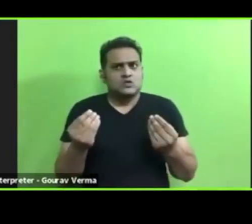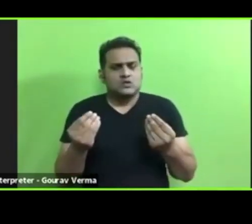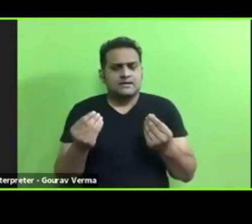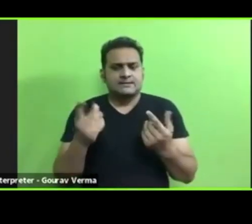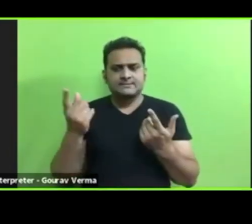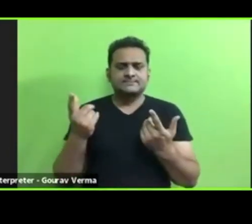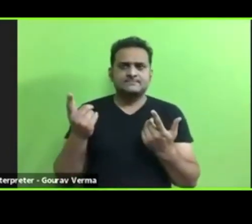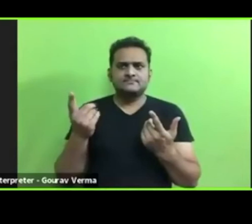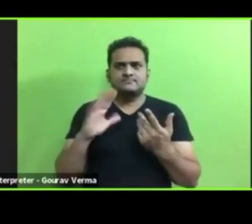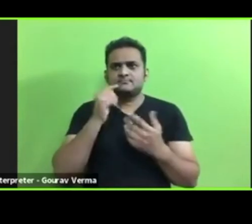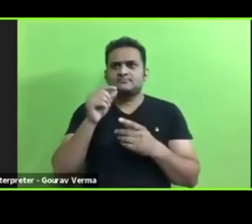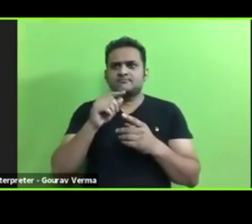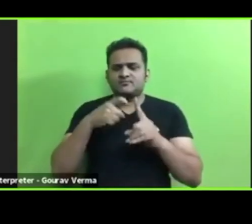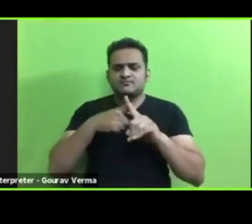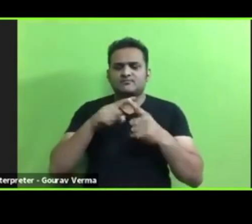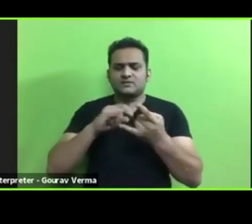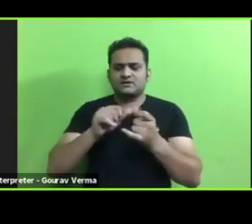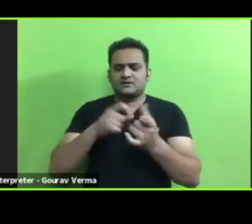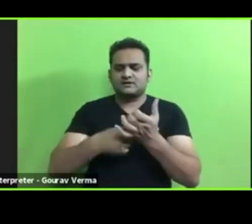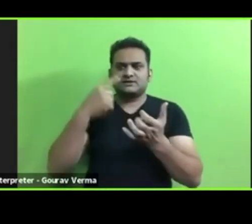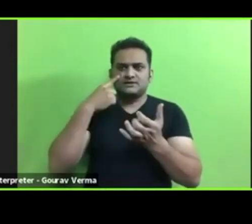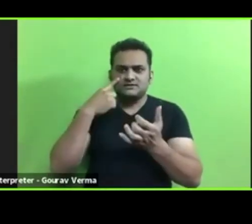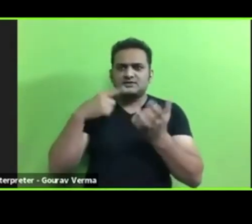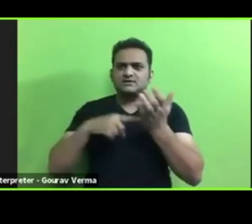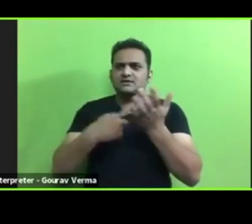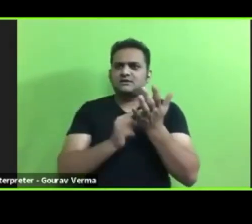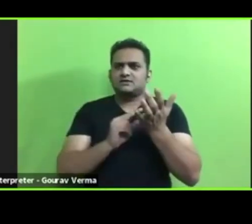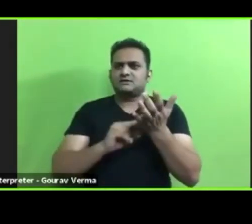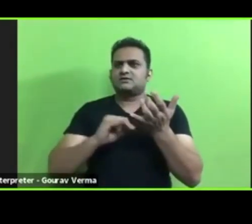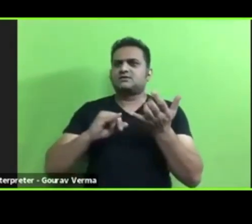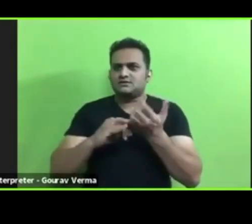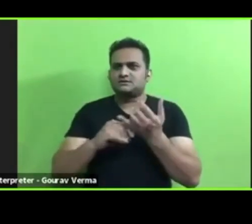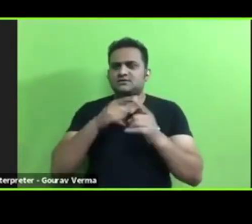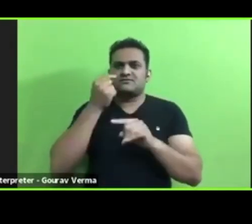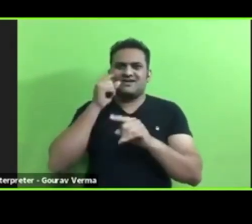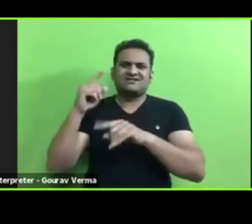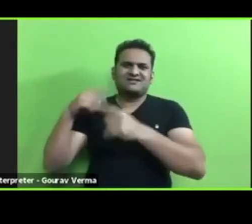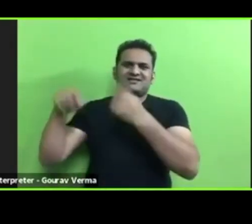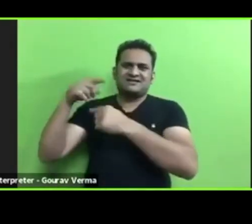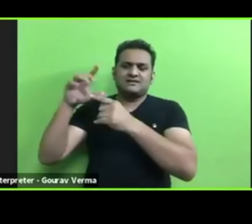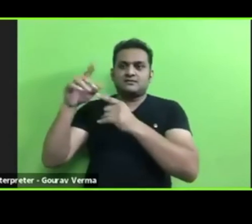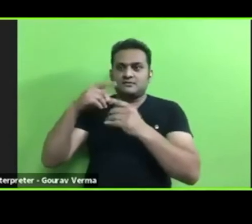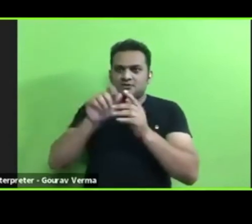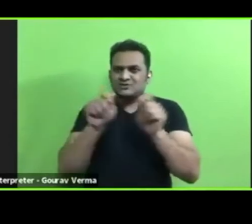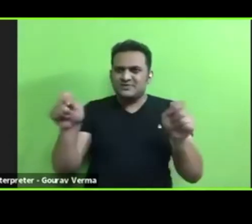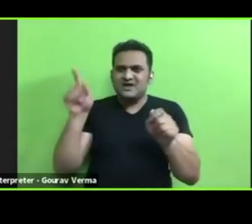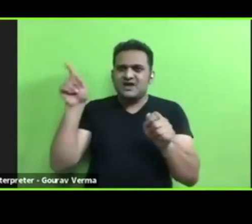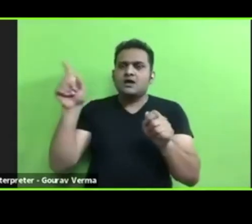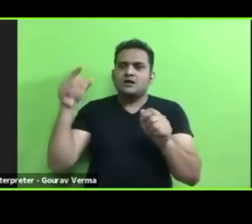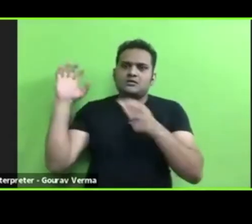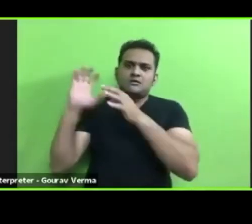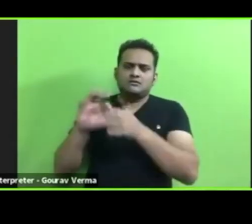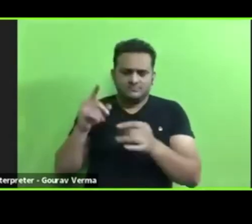Kesari, a trust, of course, inherited of his father's, the Kesari newspaper. He tries